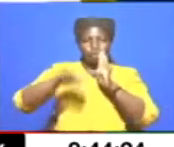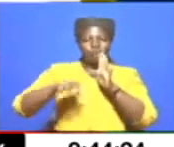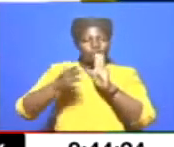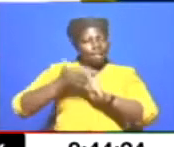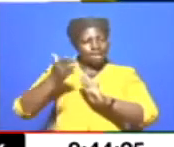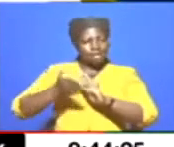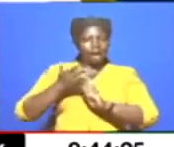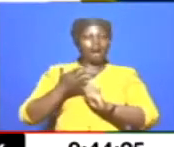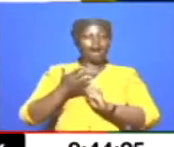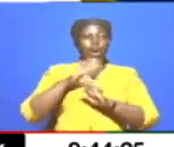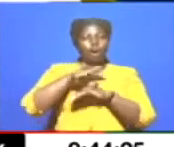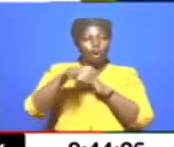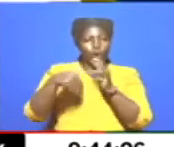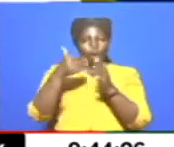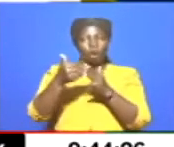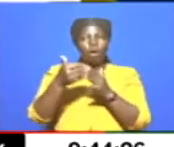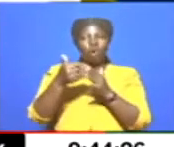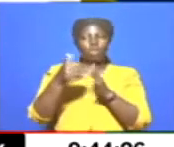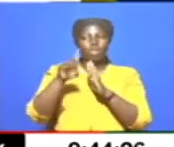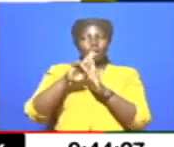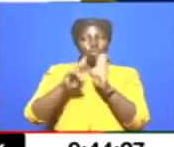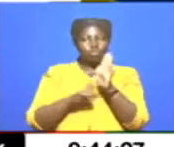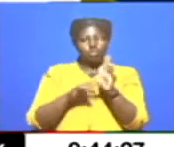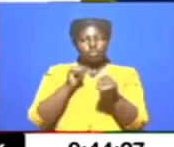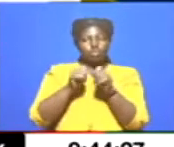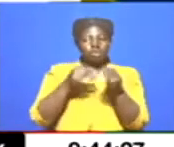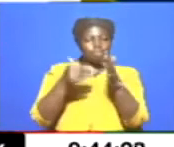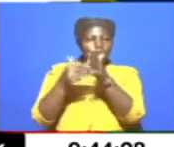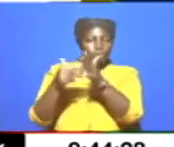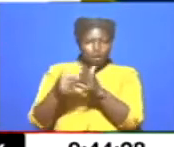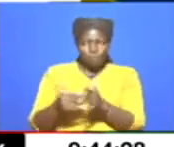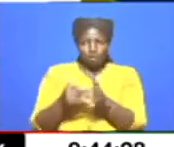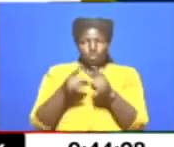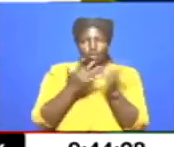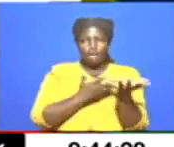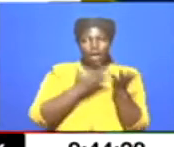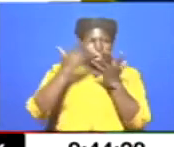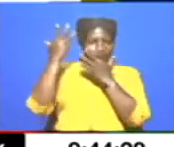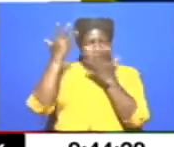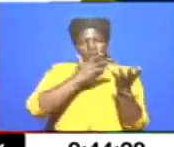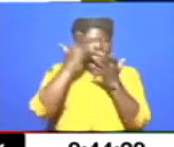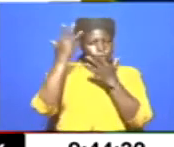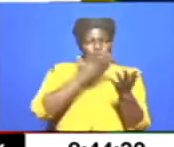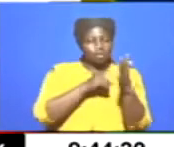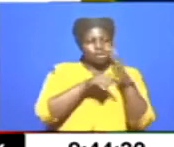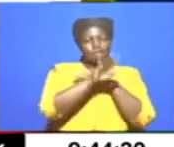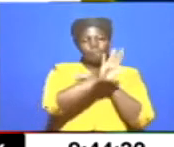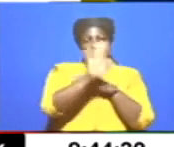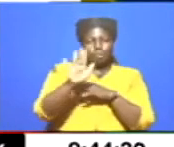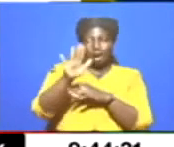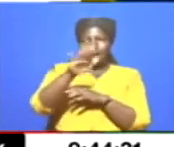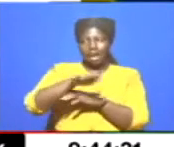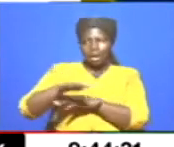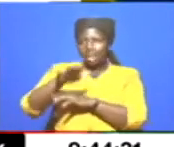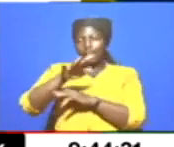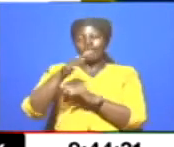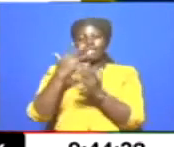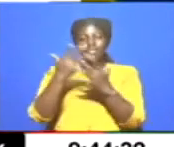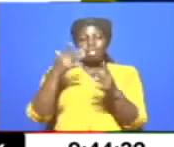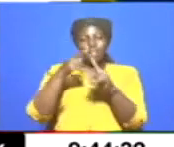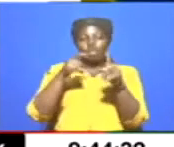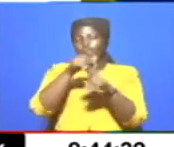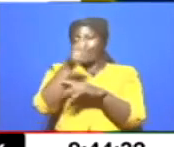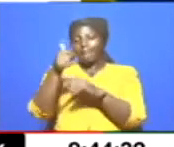effect all the then existing non-tariff barriers to the importation into their respective territories of goods originating in other